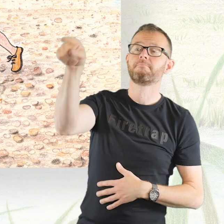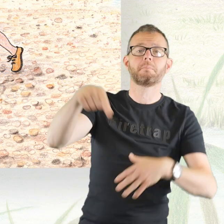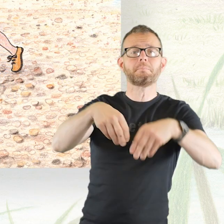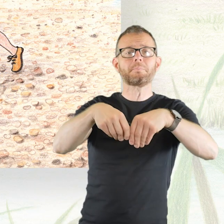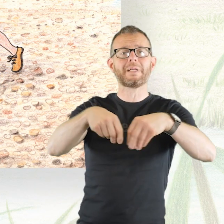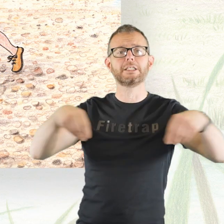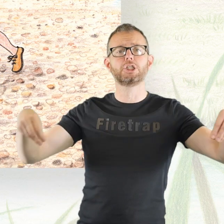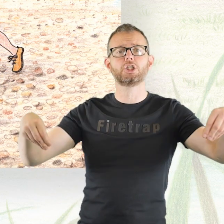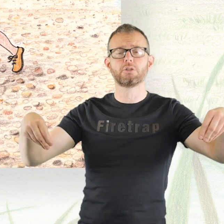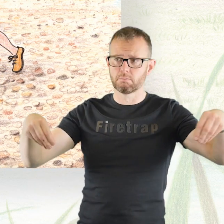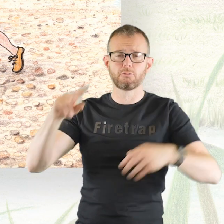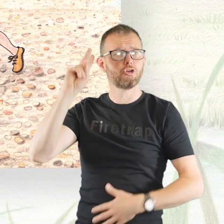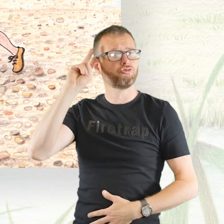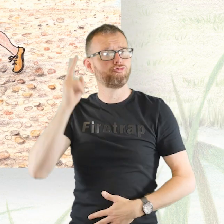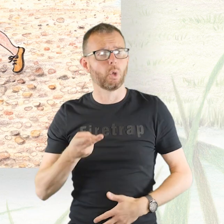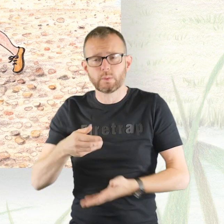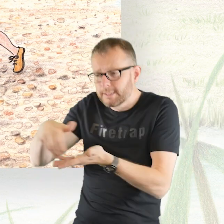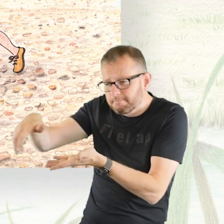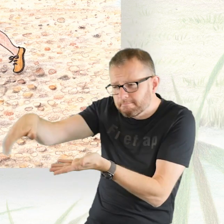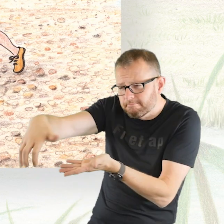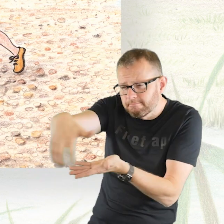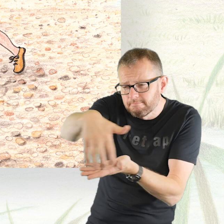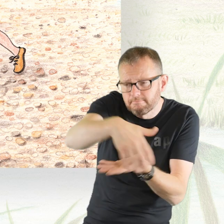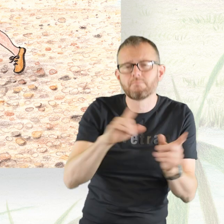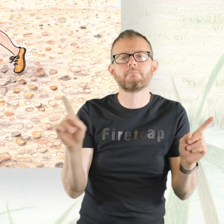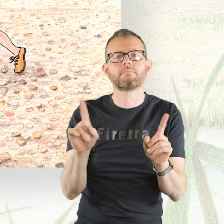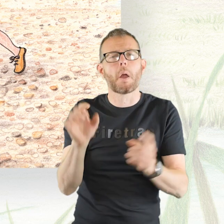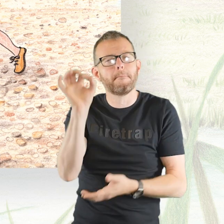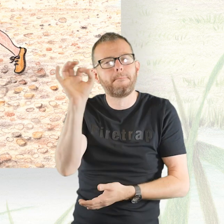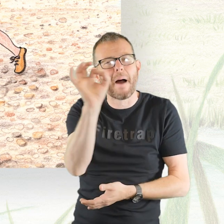On the beach, Rosie collected pebbles to take home.